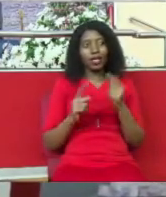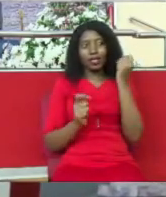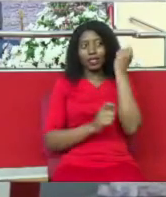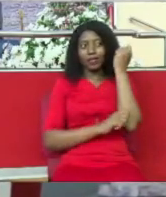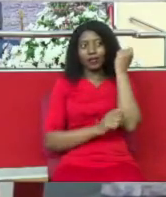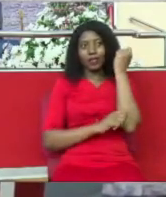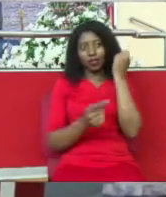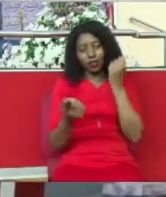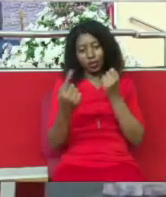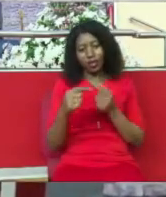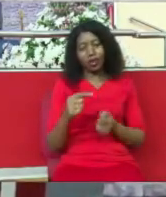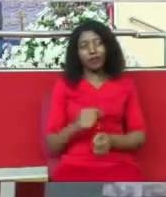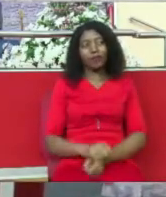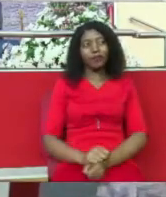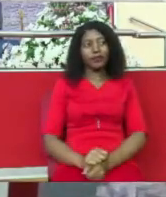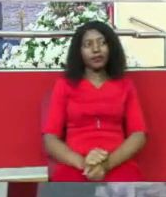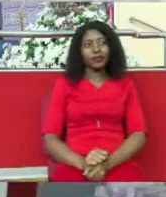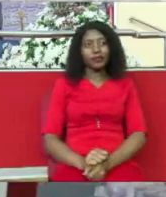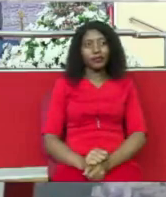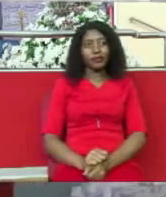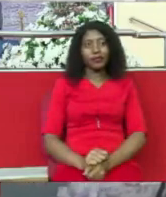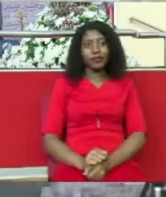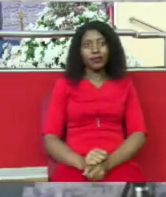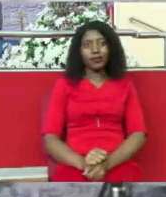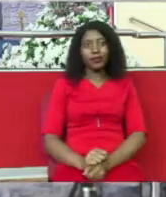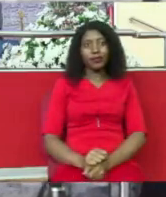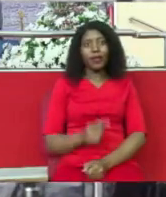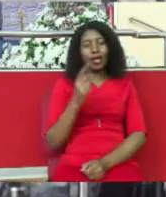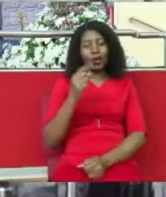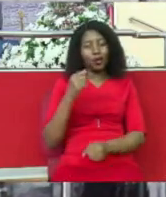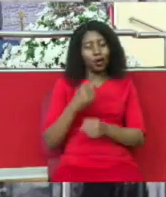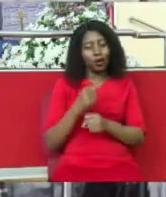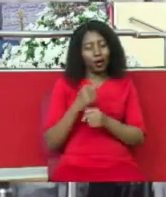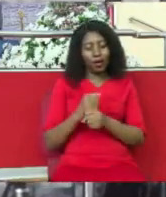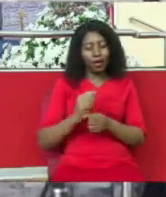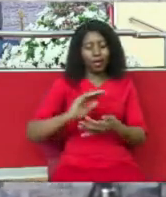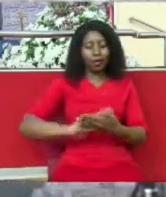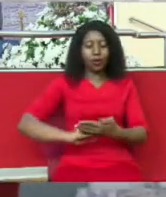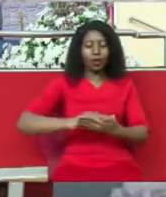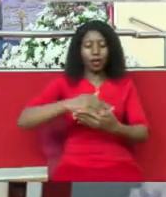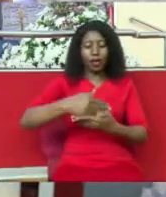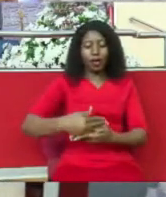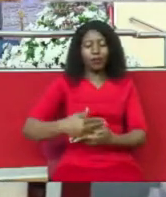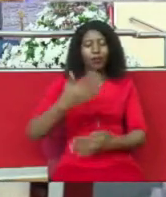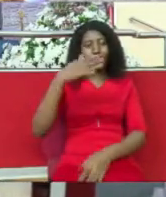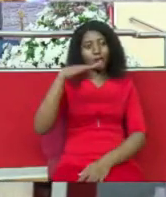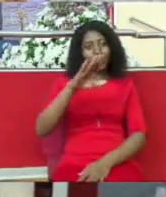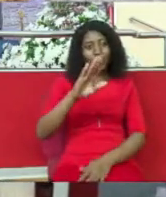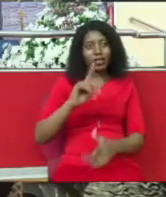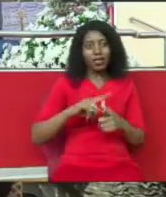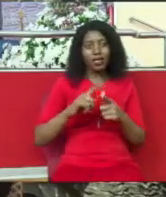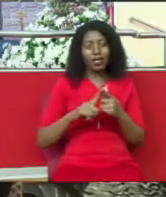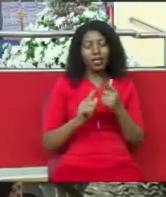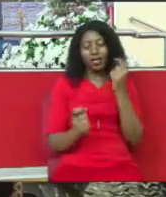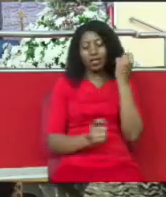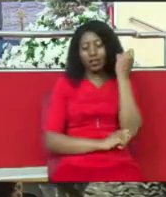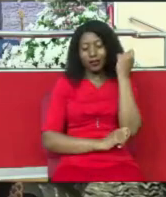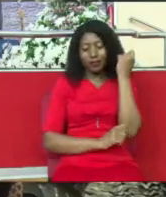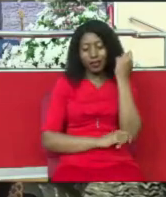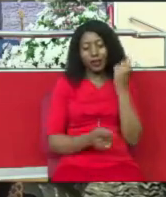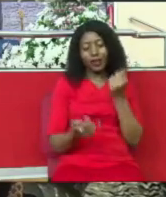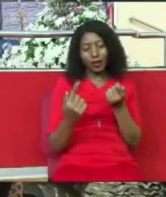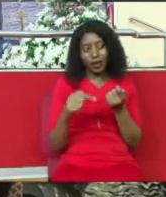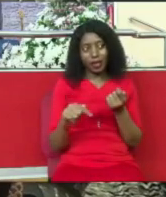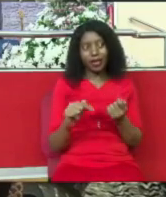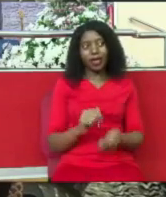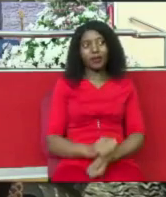huna ile simu ya kweli ya kitabu. You are working on your laptop and a roof decides to do what? Ulikuwa unaelekea biashara zako katika